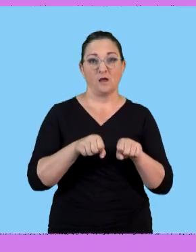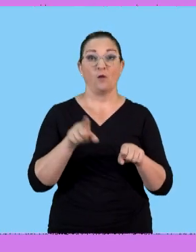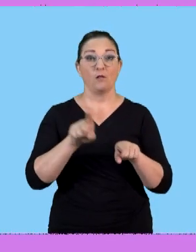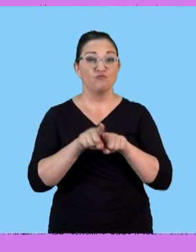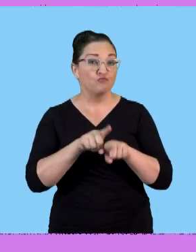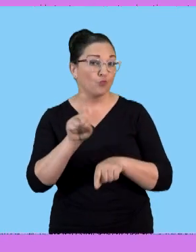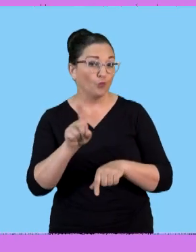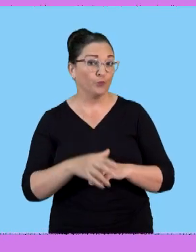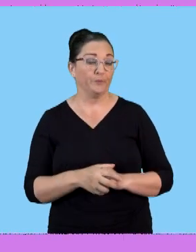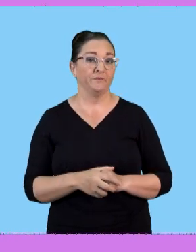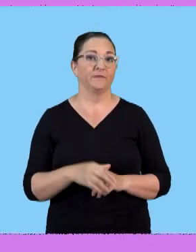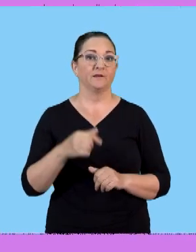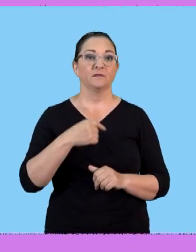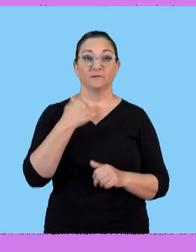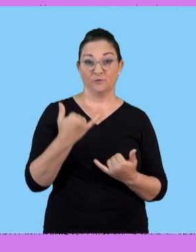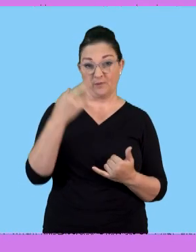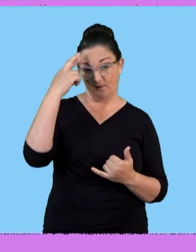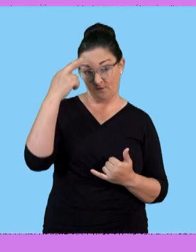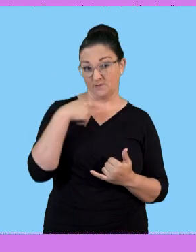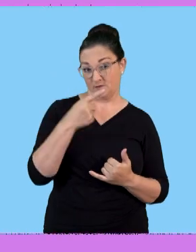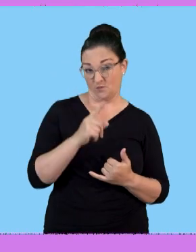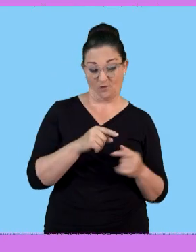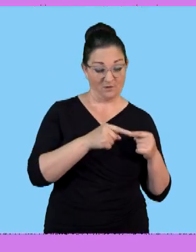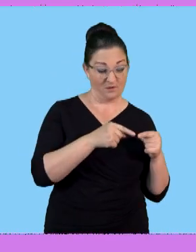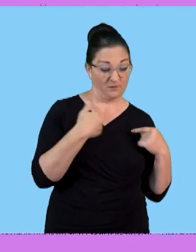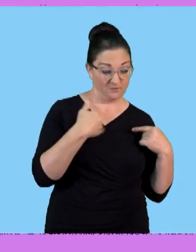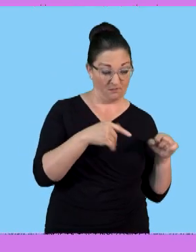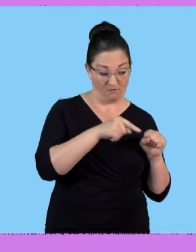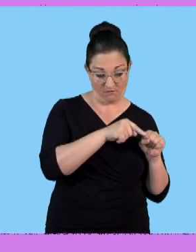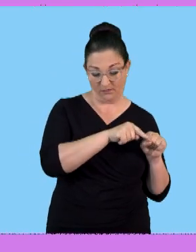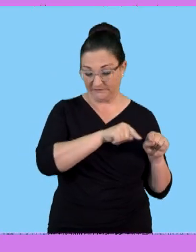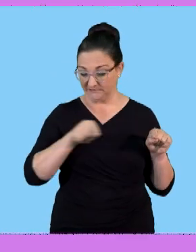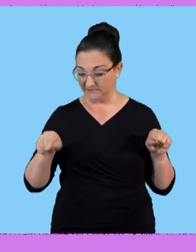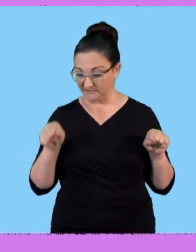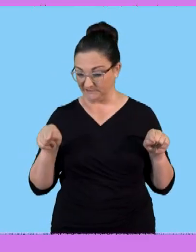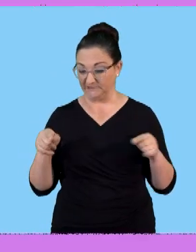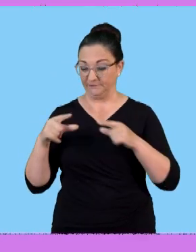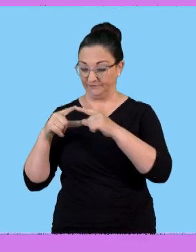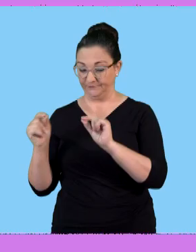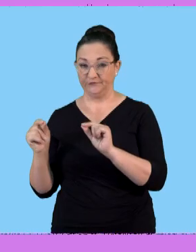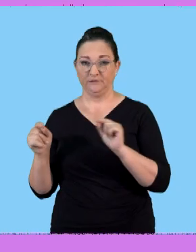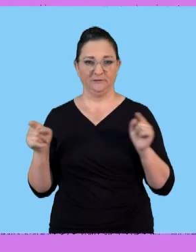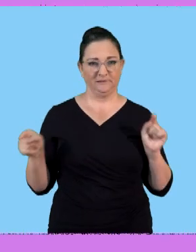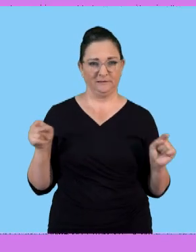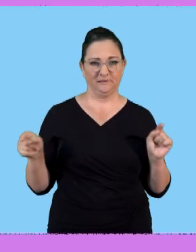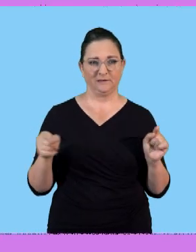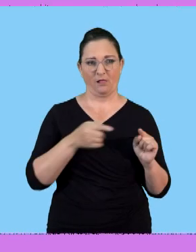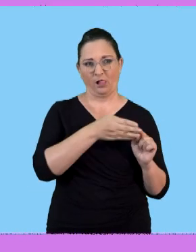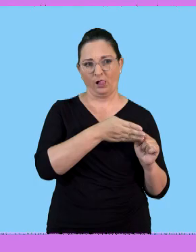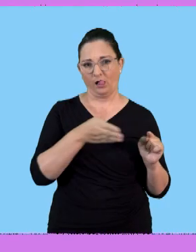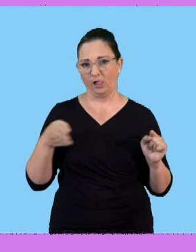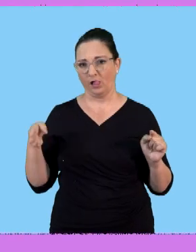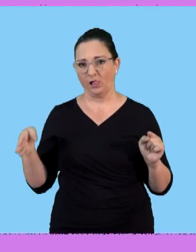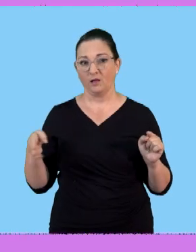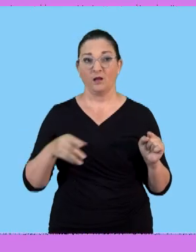So the total distance, remember we said this is our starting point and this is where we will finish. Now, if I look at the distance